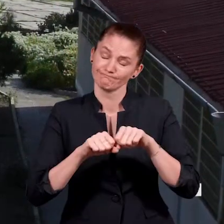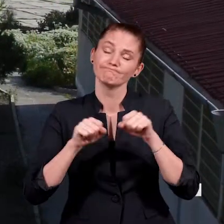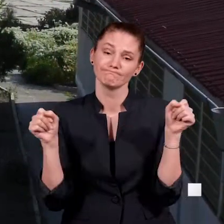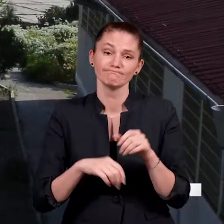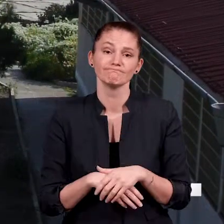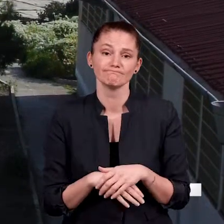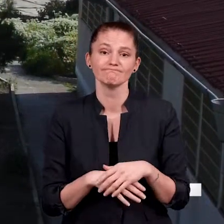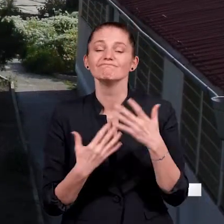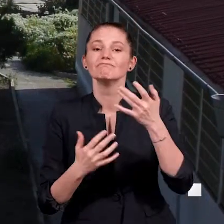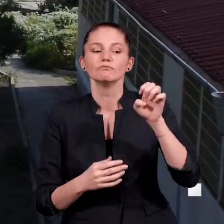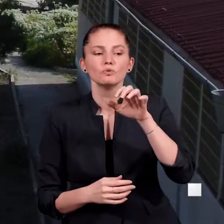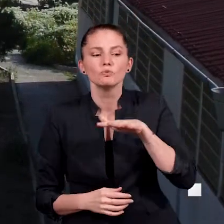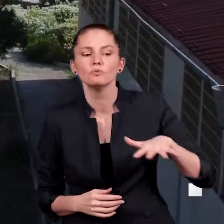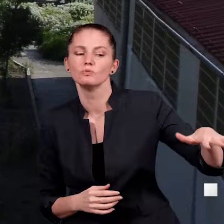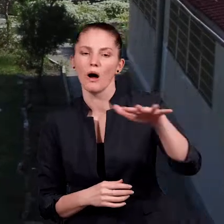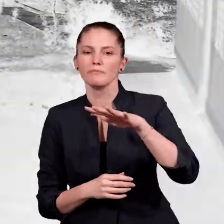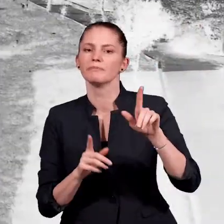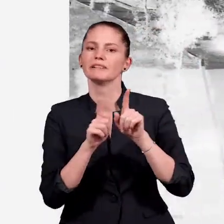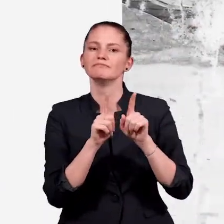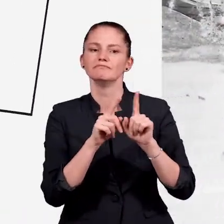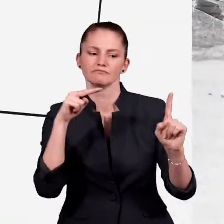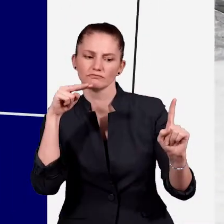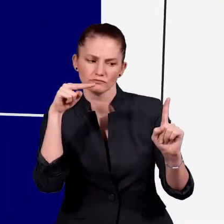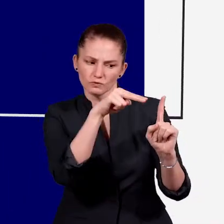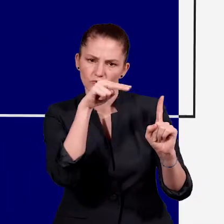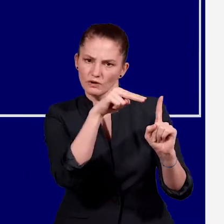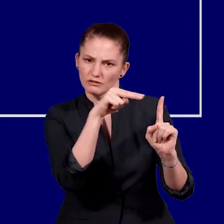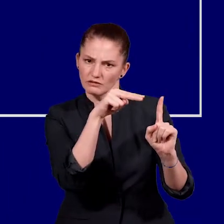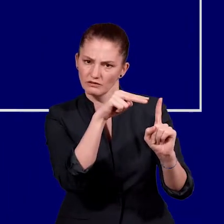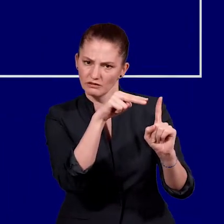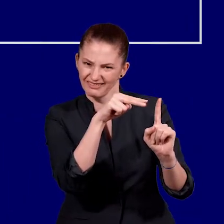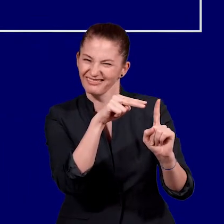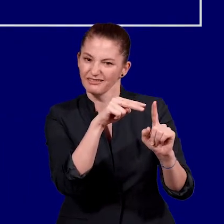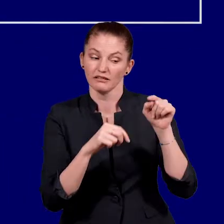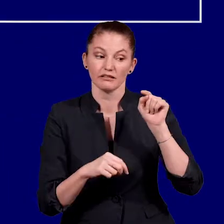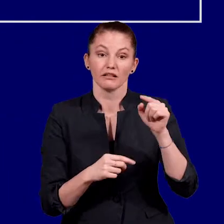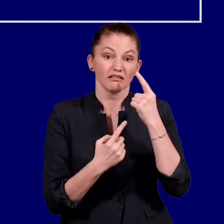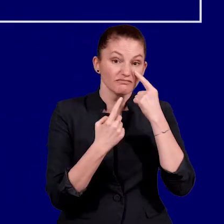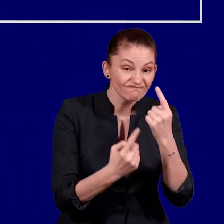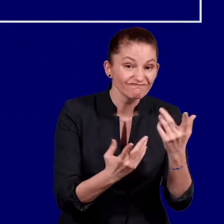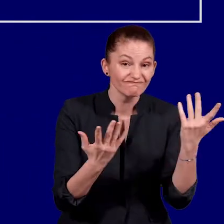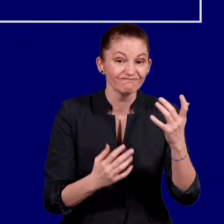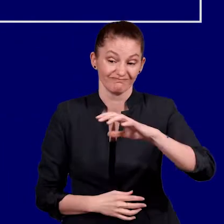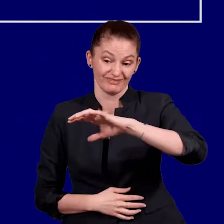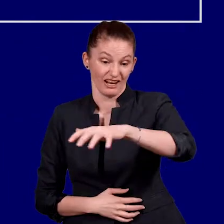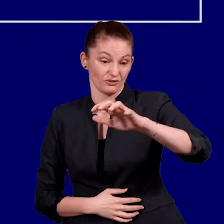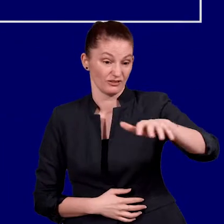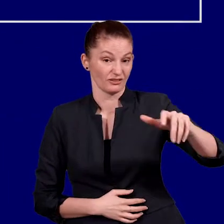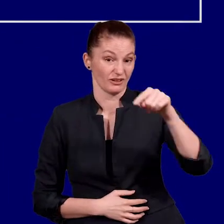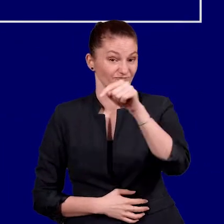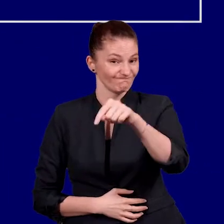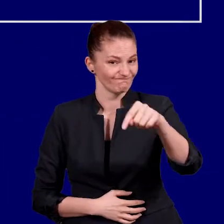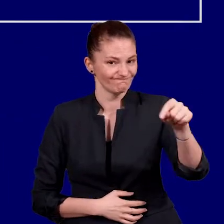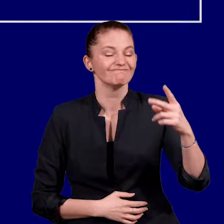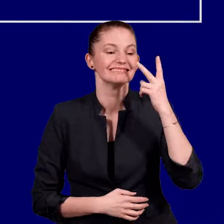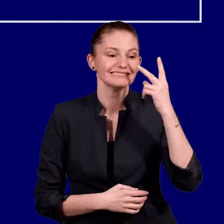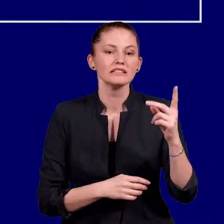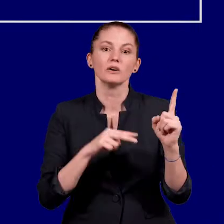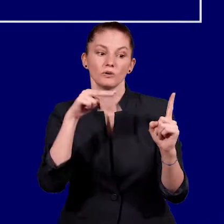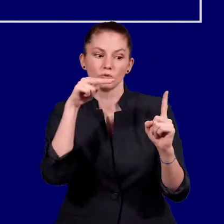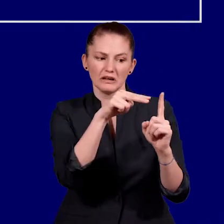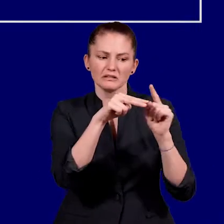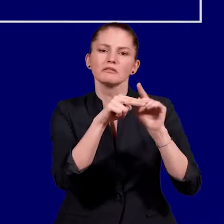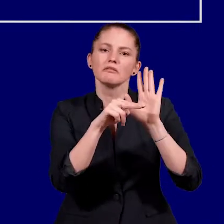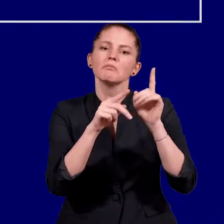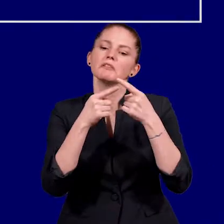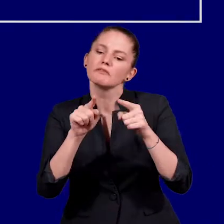widely used across Europe. Fact. Even in countries where alternatives to guardianship have been